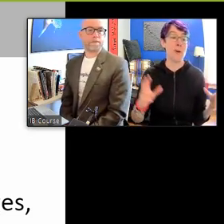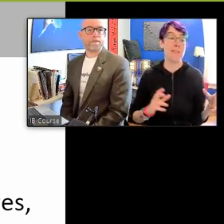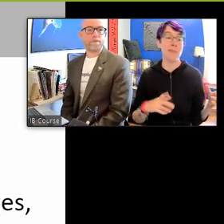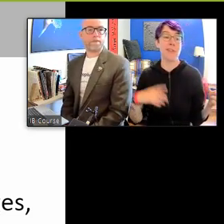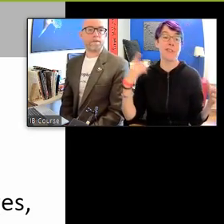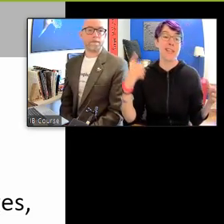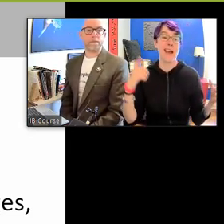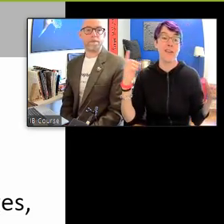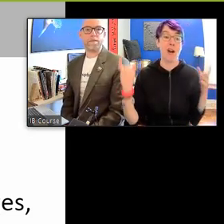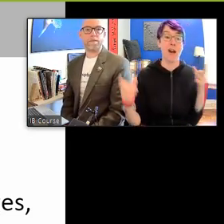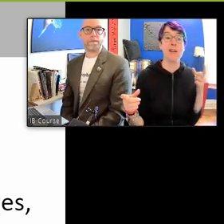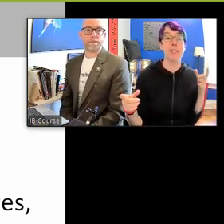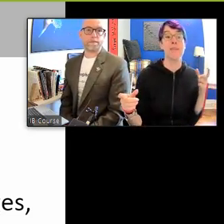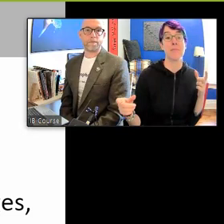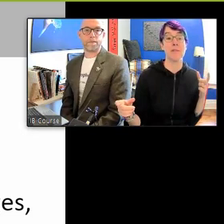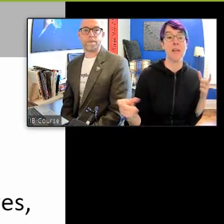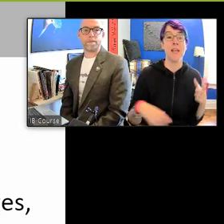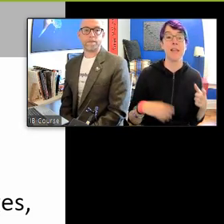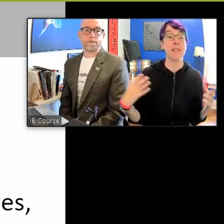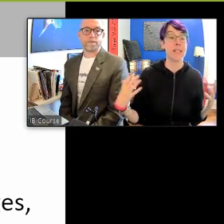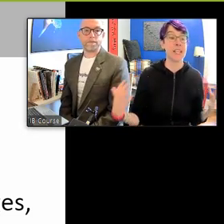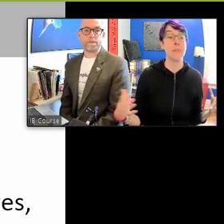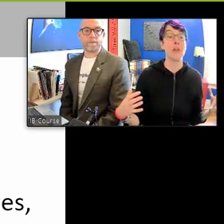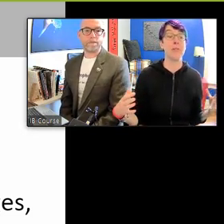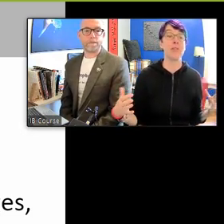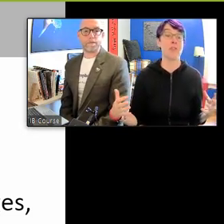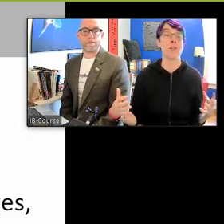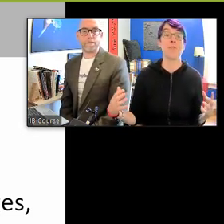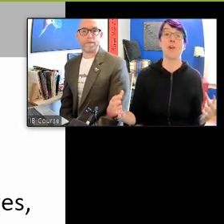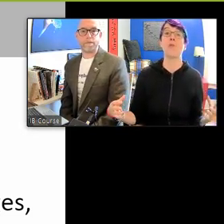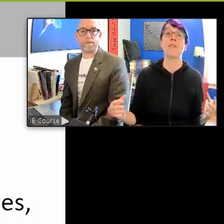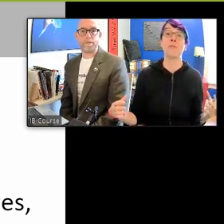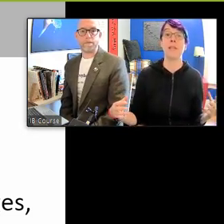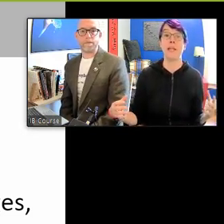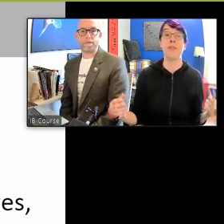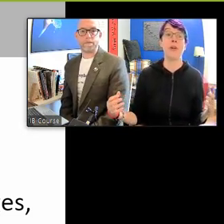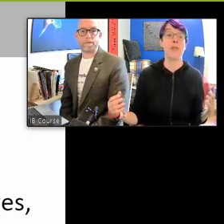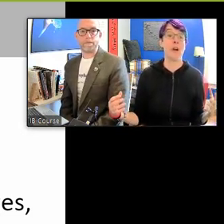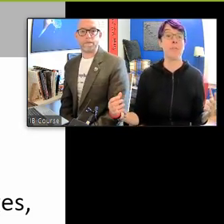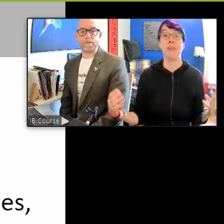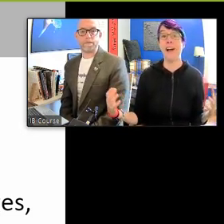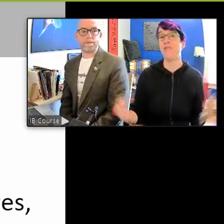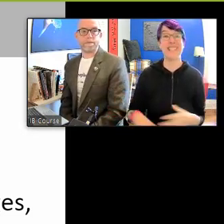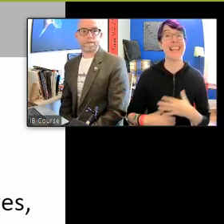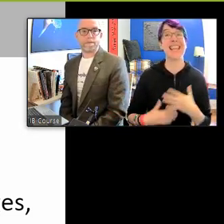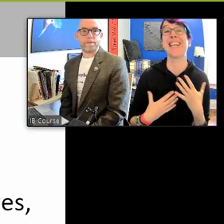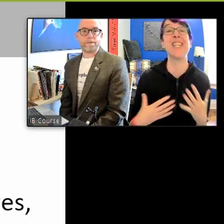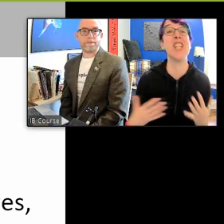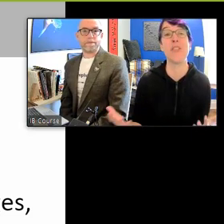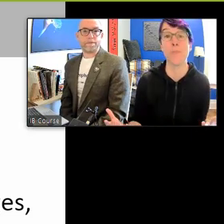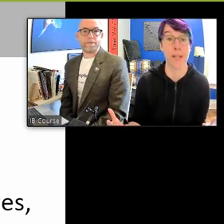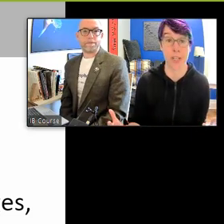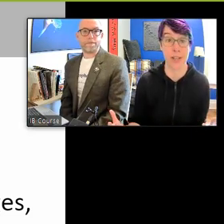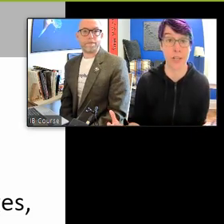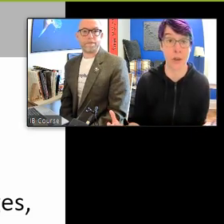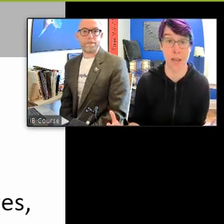be more similar to that of Arctic mammals than to the hemoglobin structure of closely related tropical elephants. That's